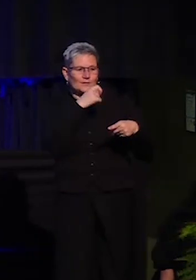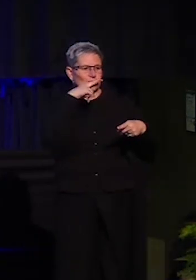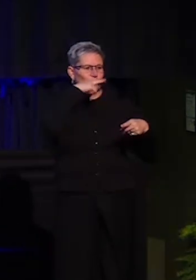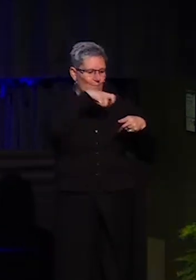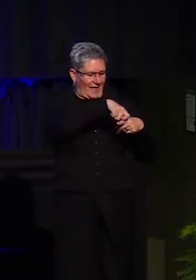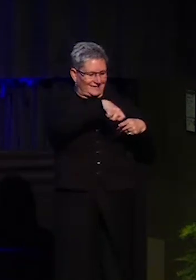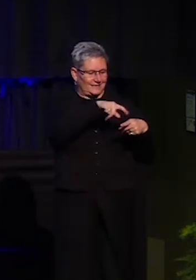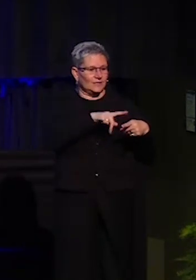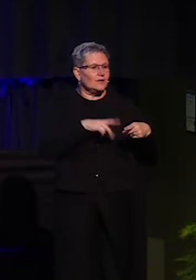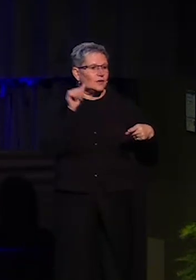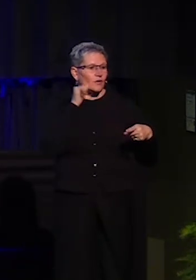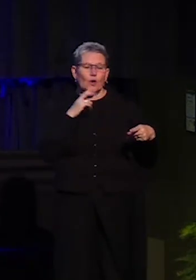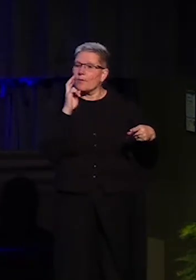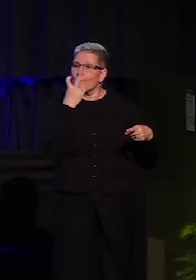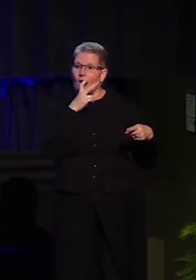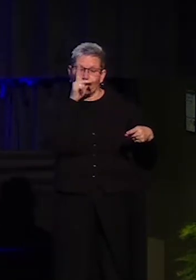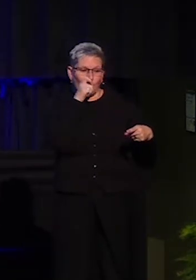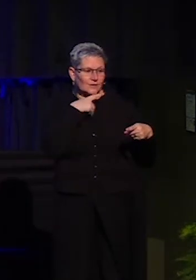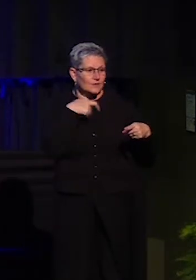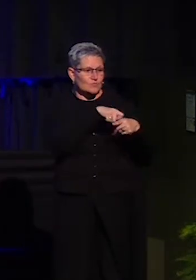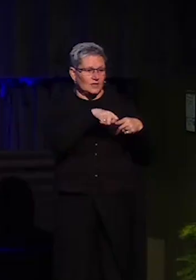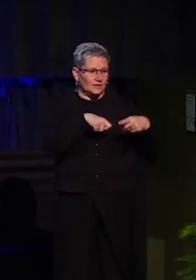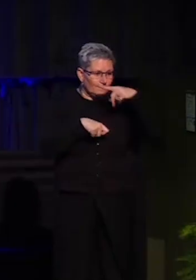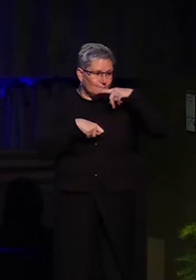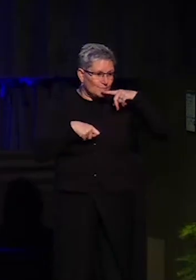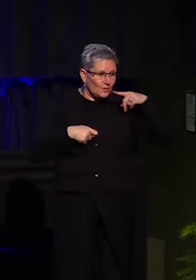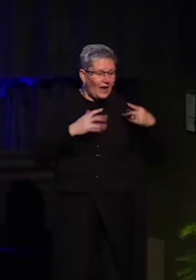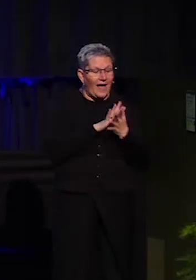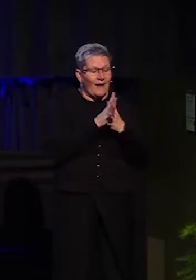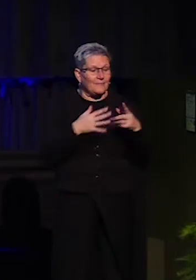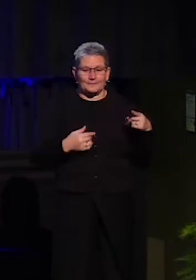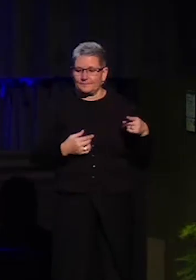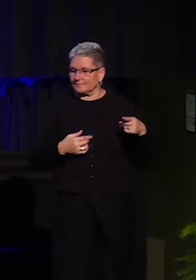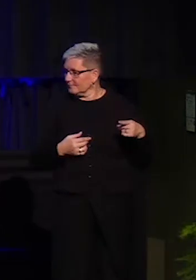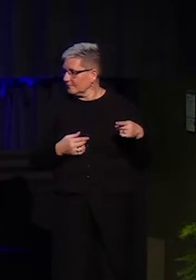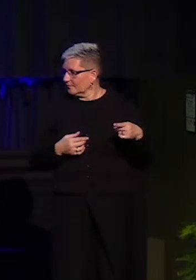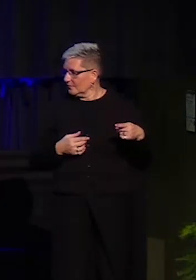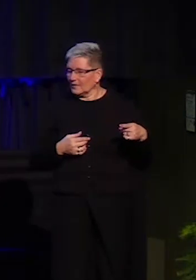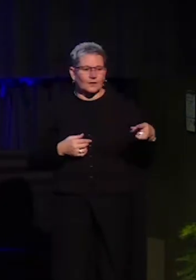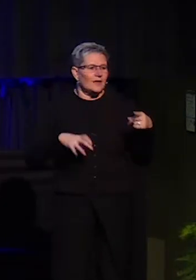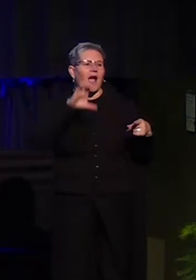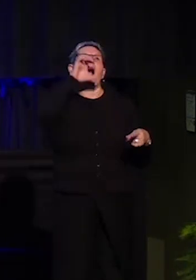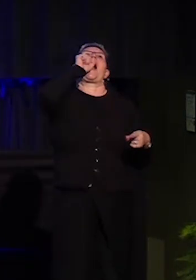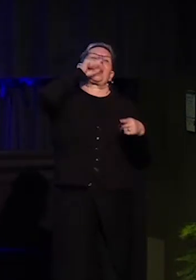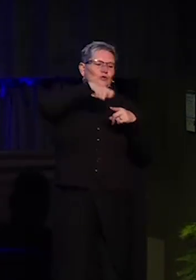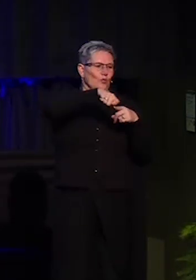solution is for blind people brushing their teeth, or the user shortcut, as we're talking about here? Just squirt the toothpaste into your